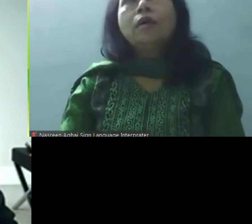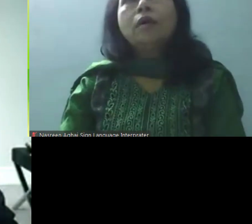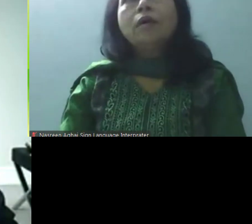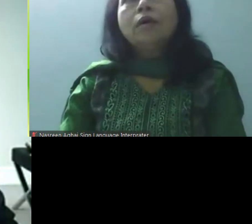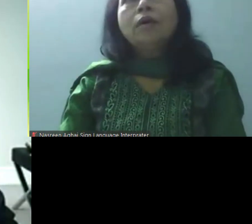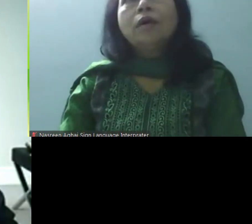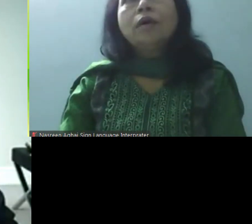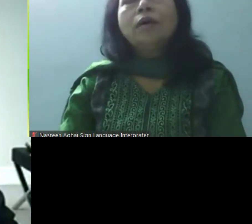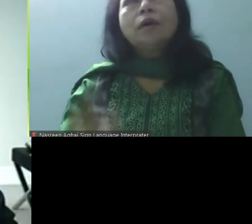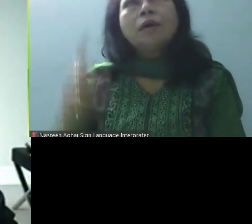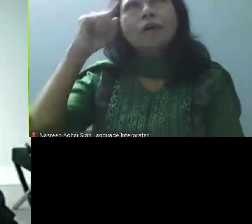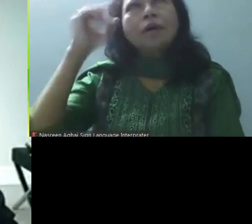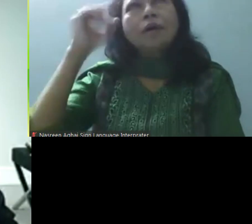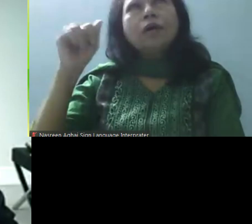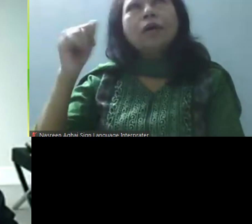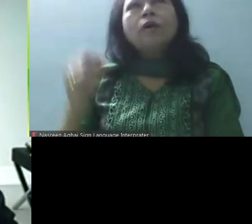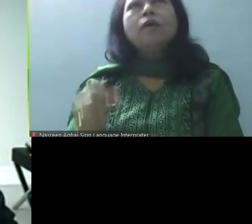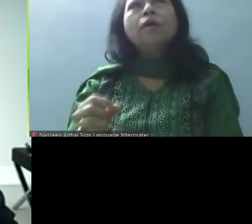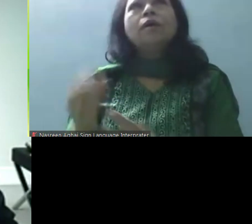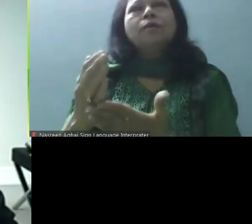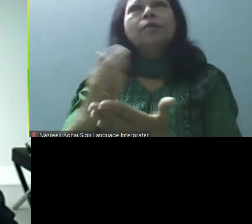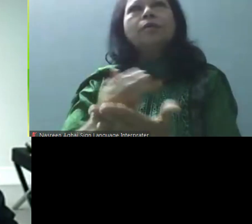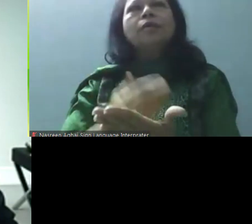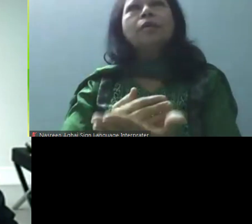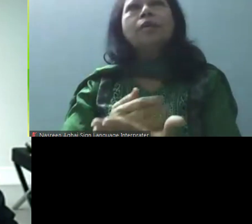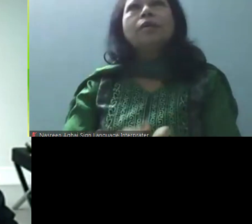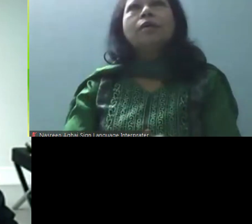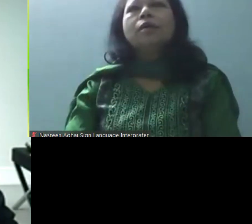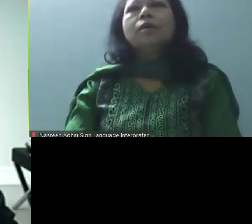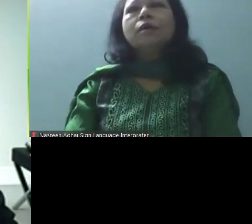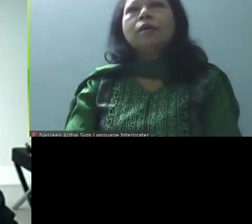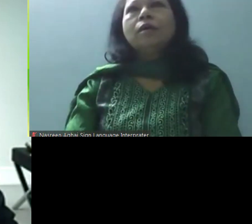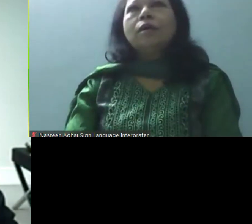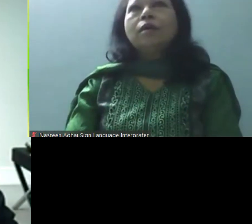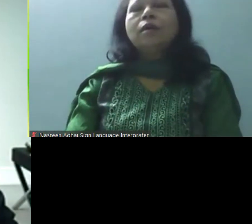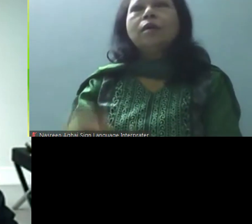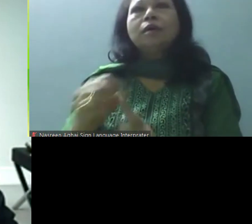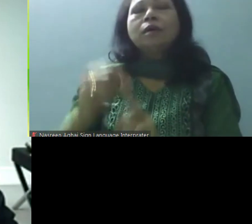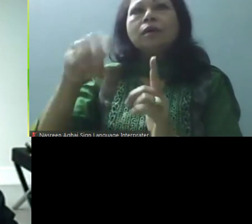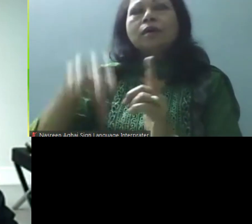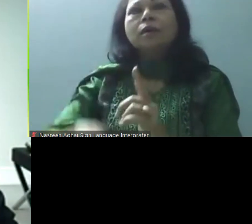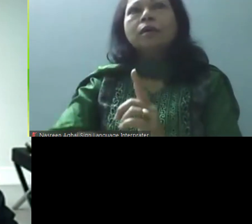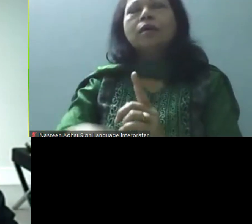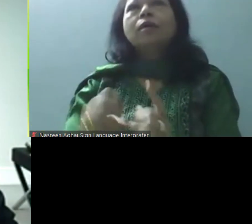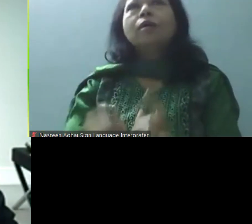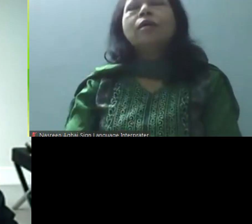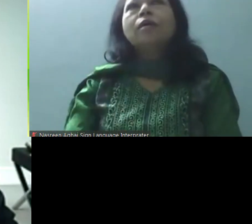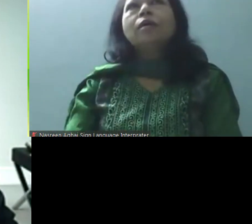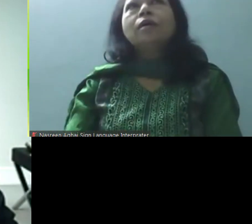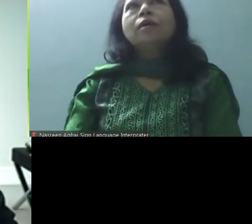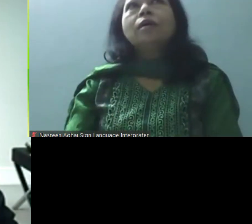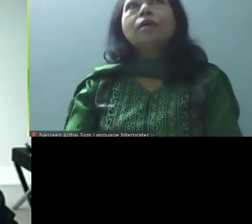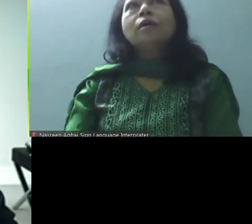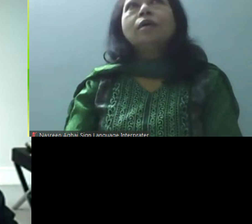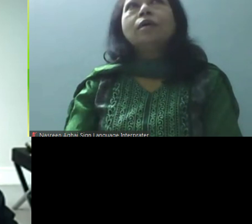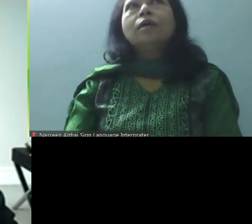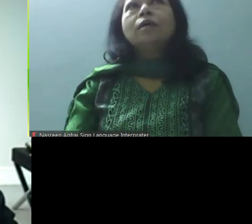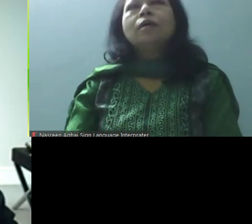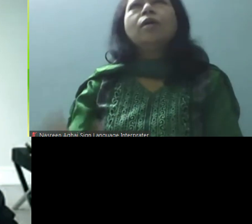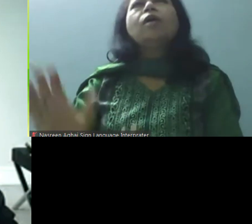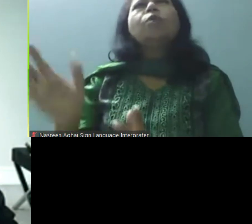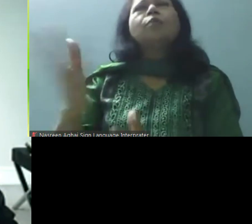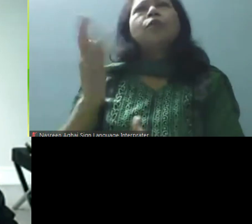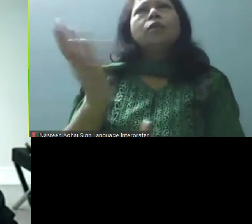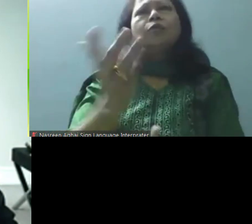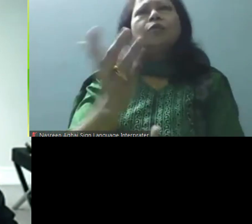I hope this project can change things in Pakistan, and we can make a difference to